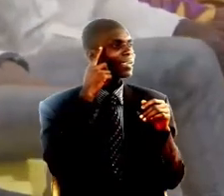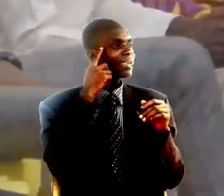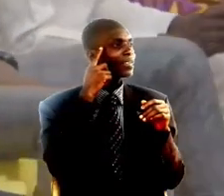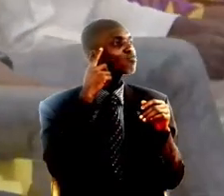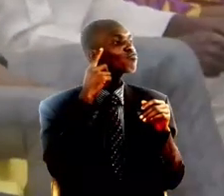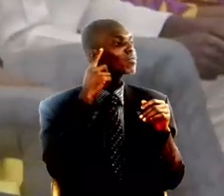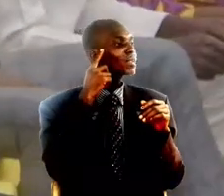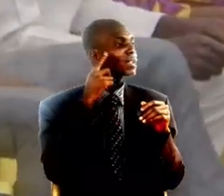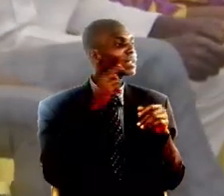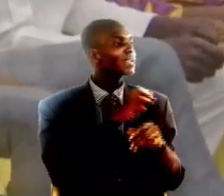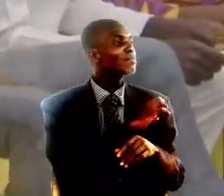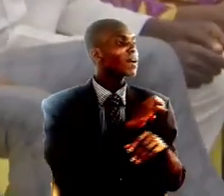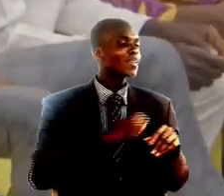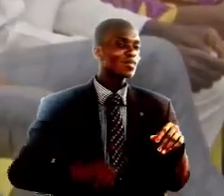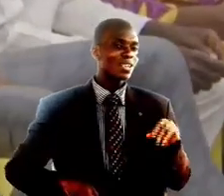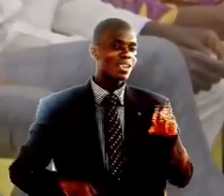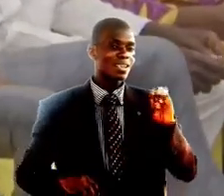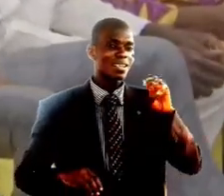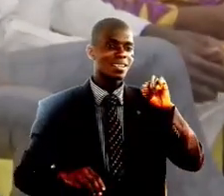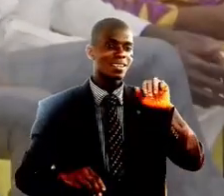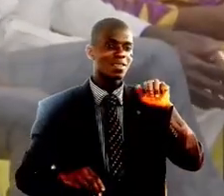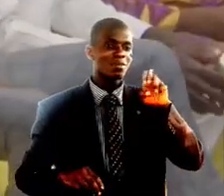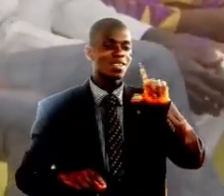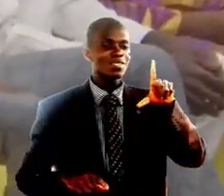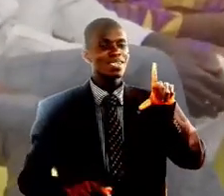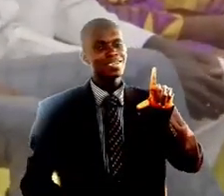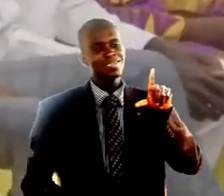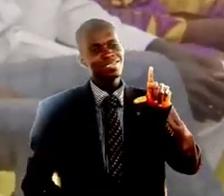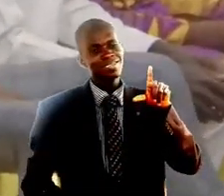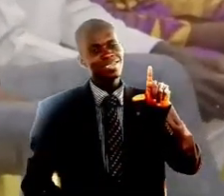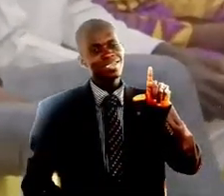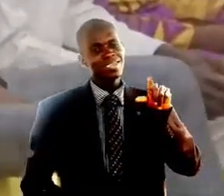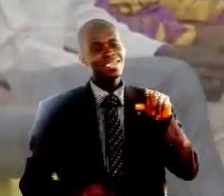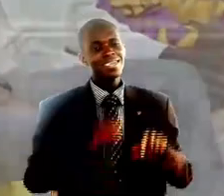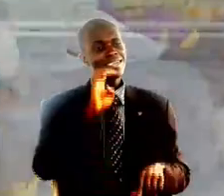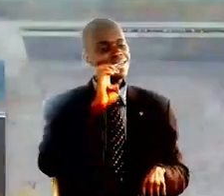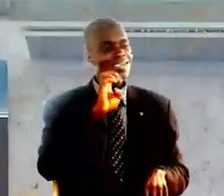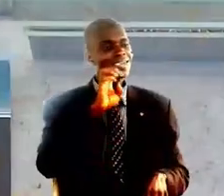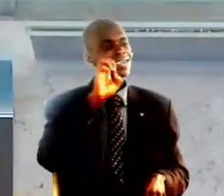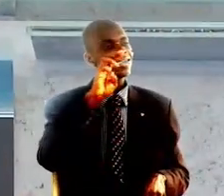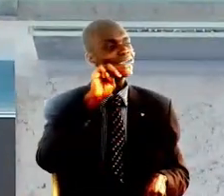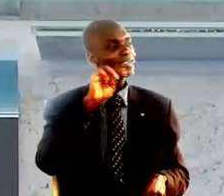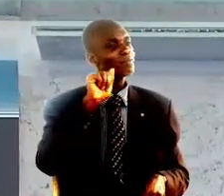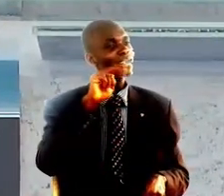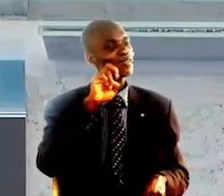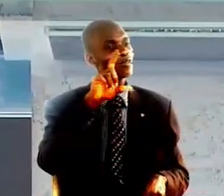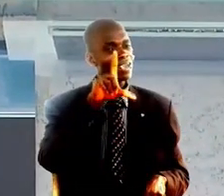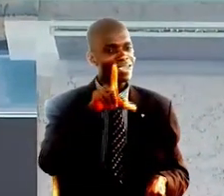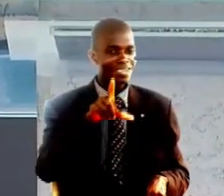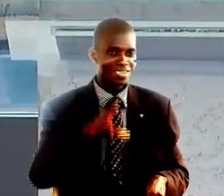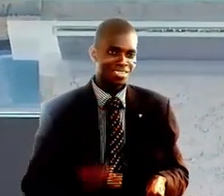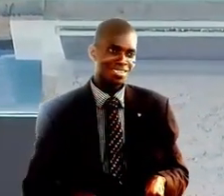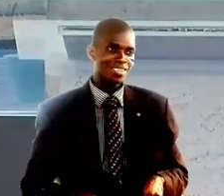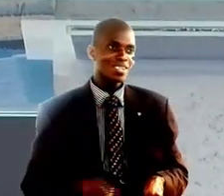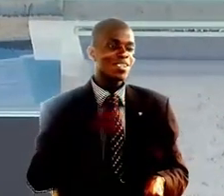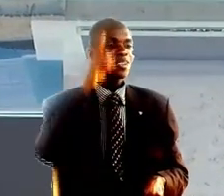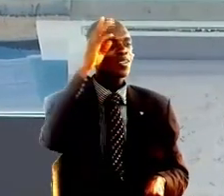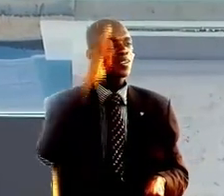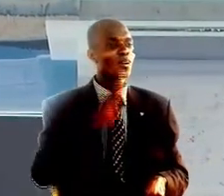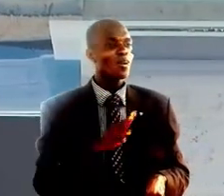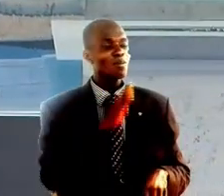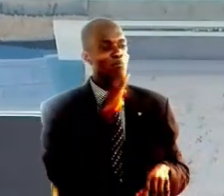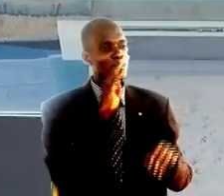with you. When you are crying, the comforter, Emmanuel, he'll be with you. When there are no